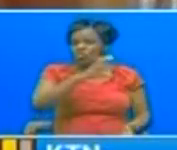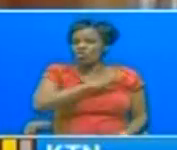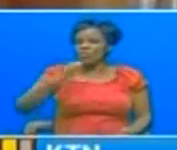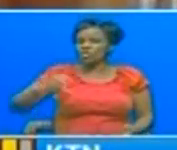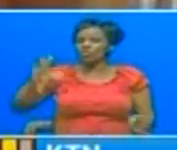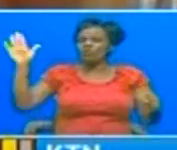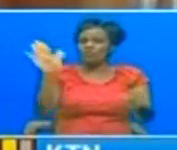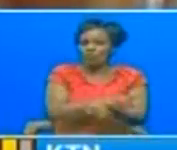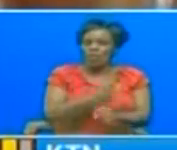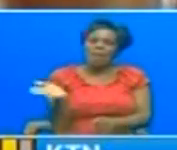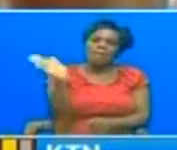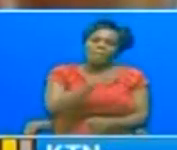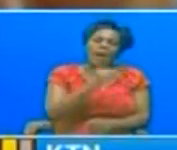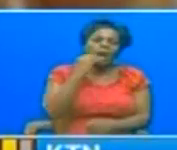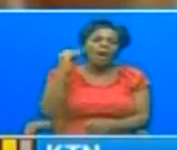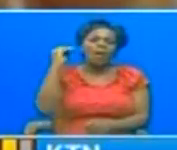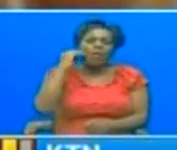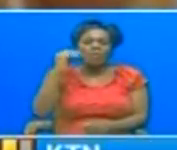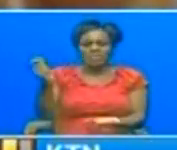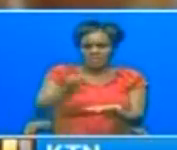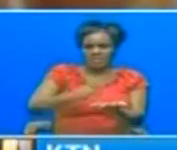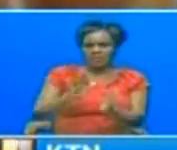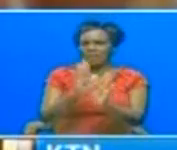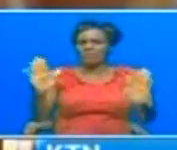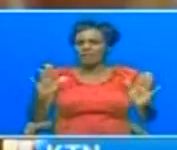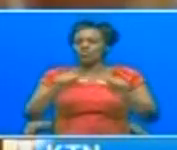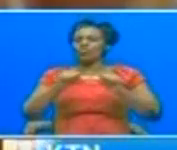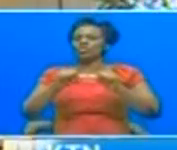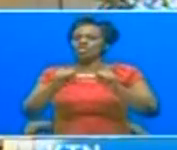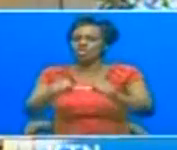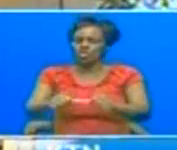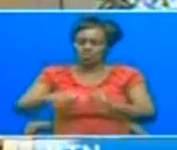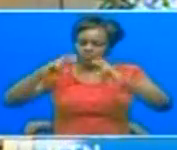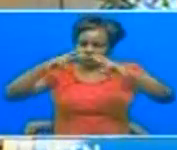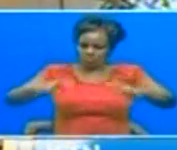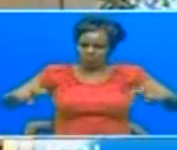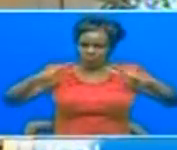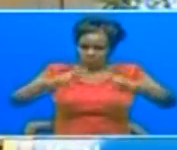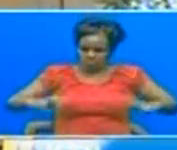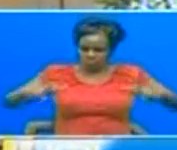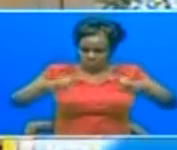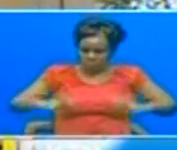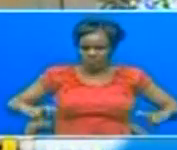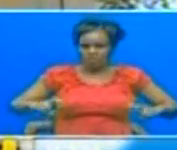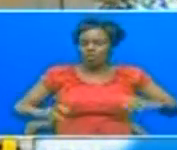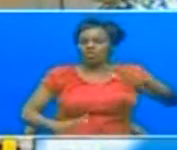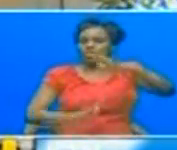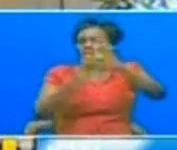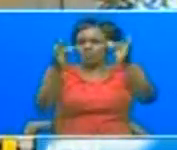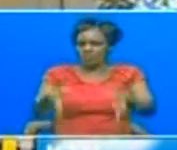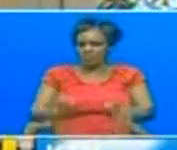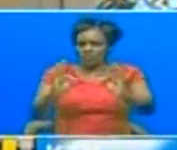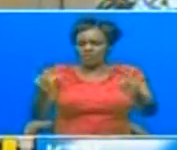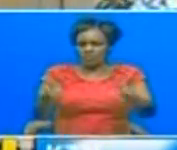now gone home, leaving only the secretariat to carry on with a probe on high-profile individuals named in